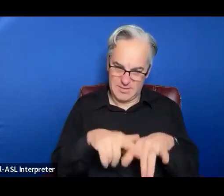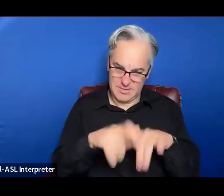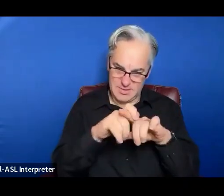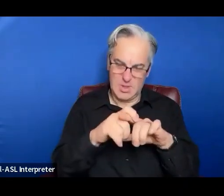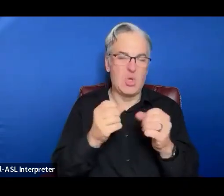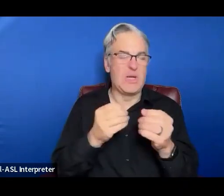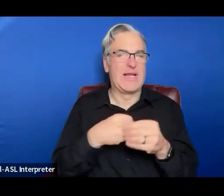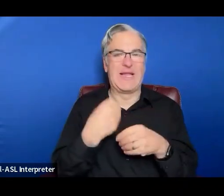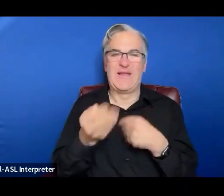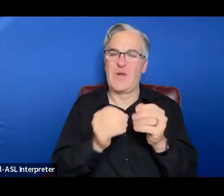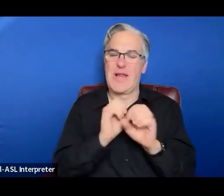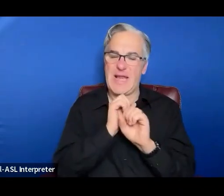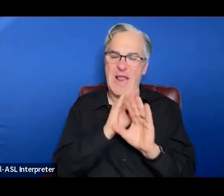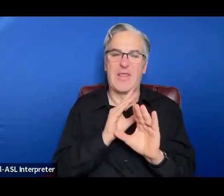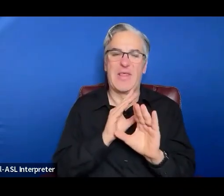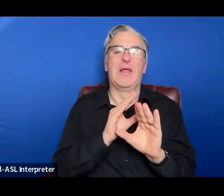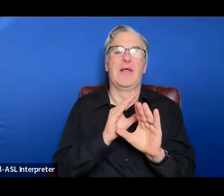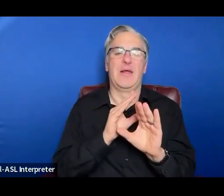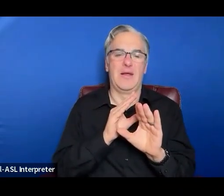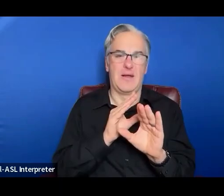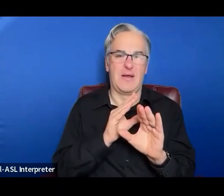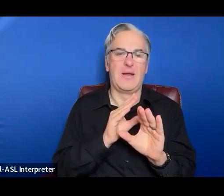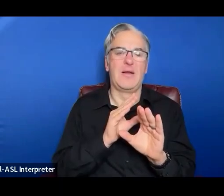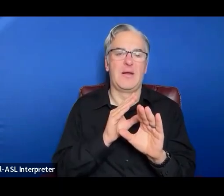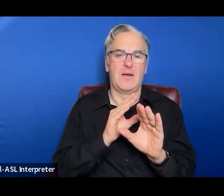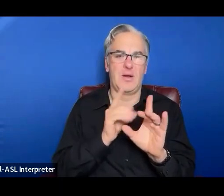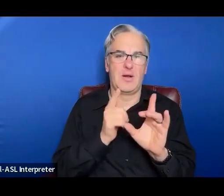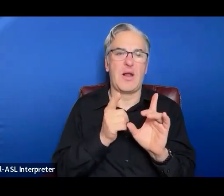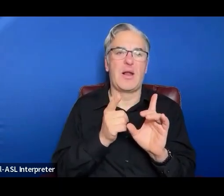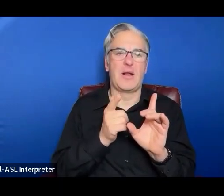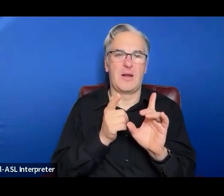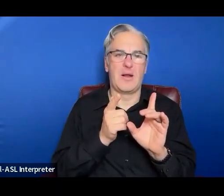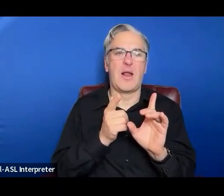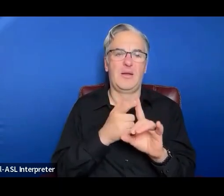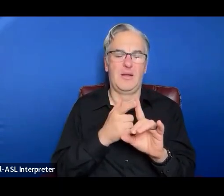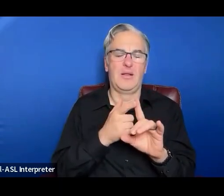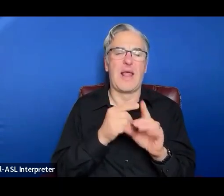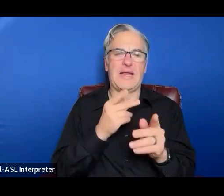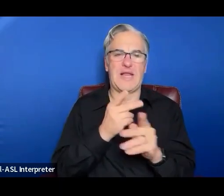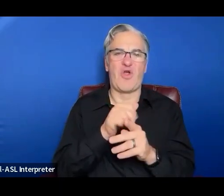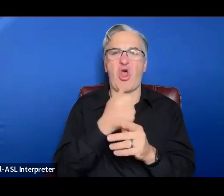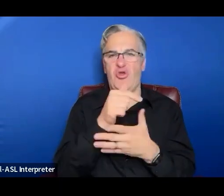anything. And the personal representative has to be strong enough to say, I'm not going to